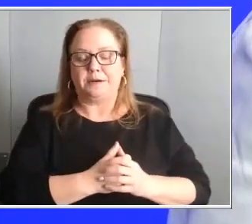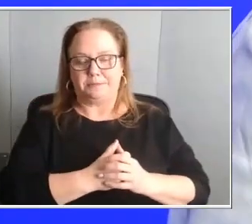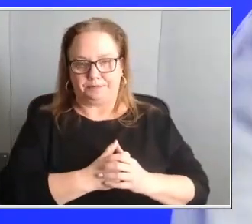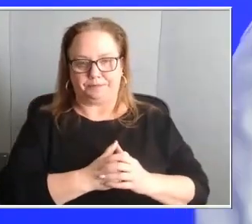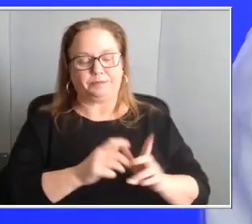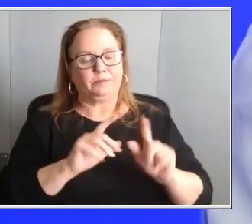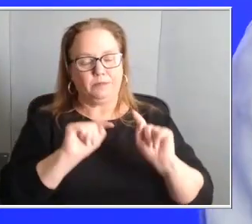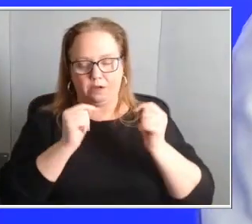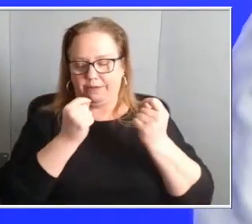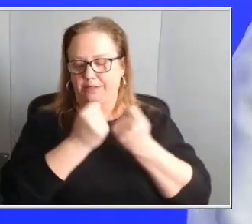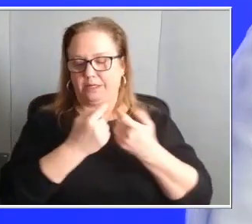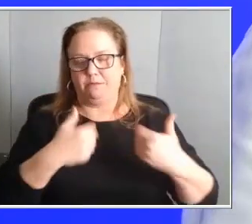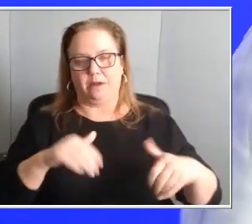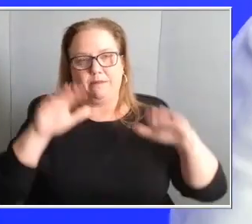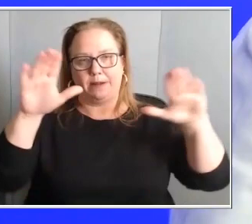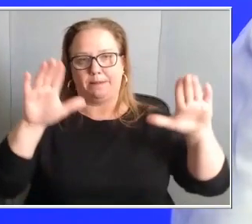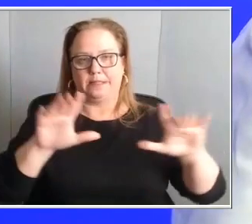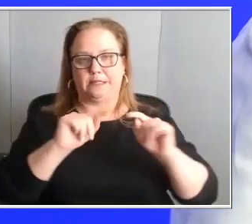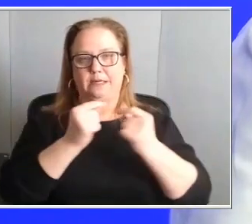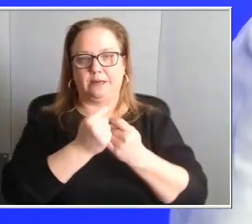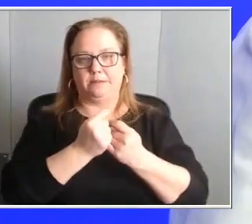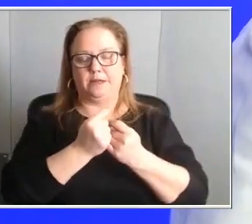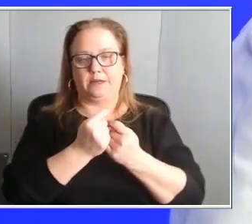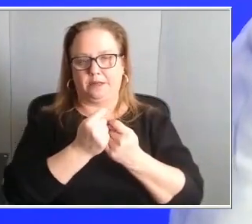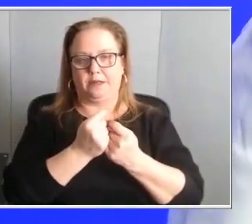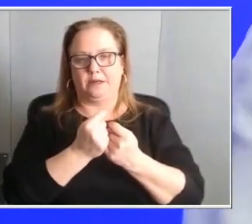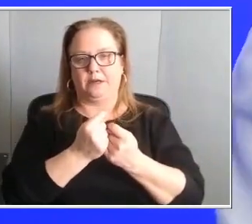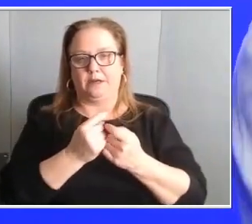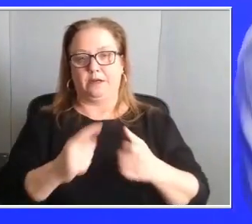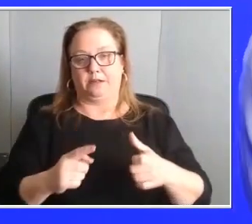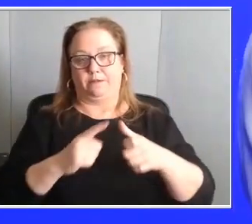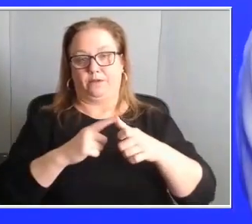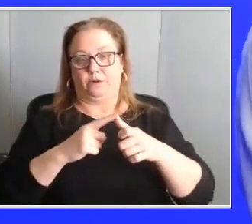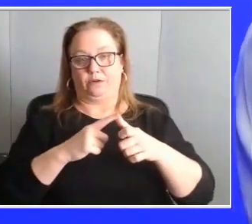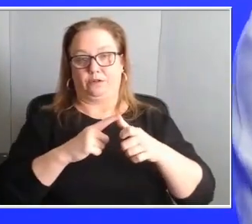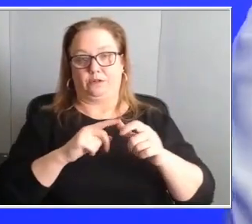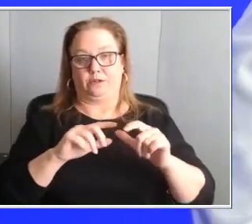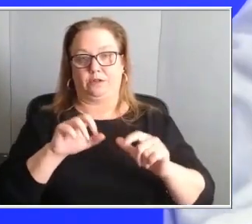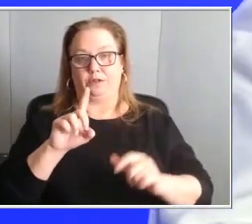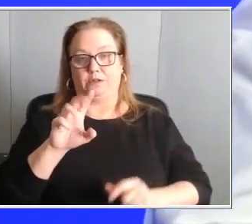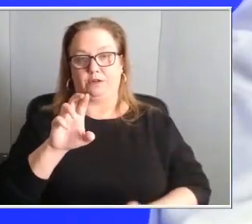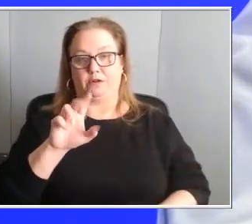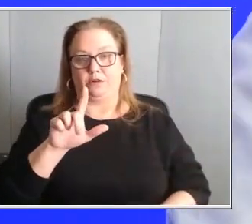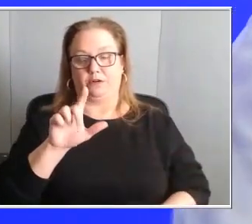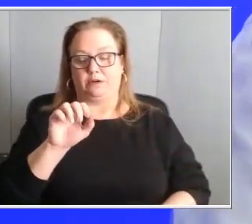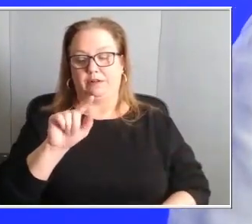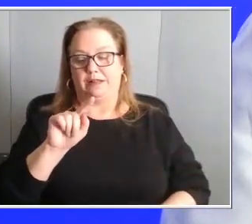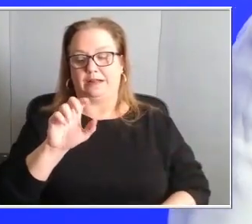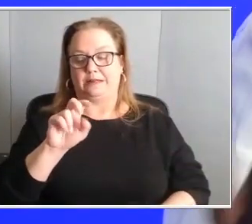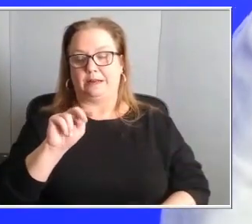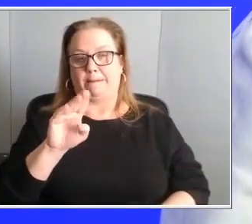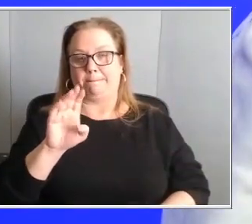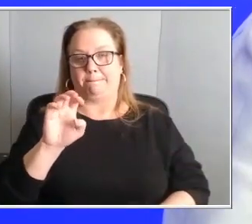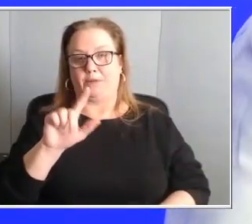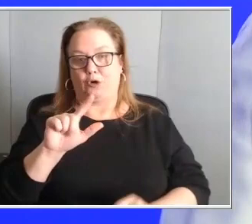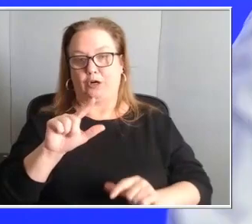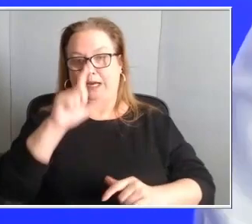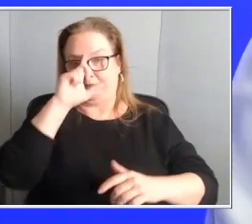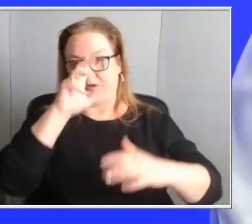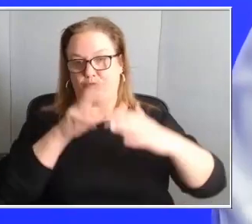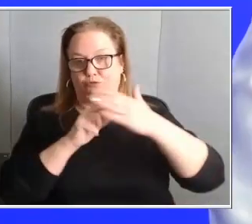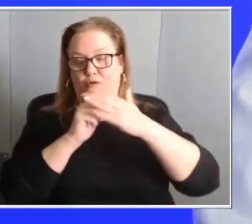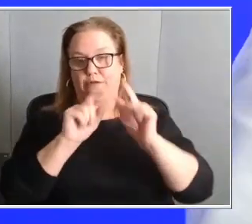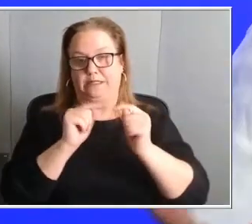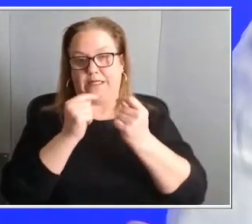team effort. So, the first line of defense is Dr. Lechtenberg and the stroke team, who will get the call